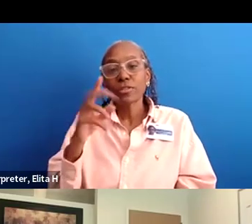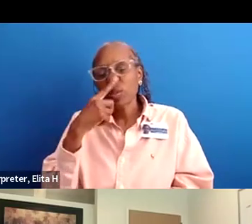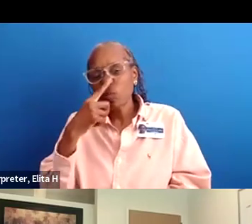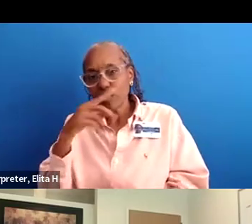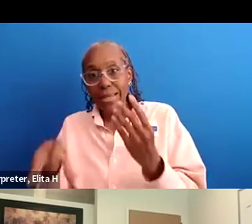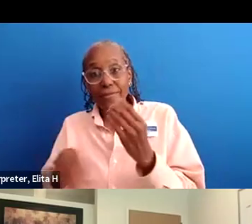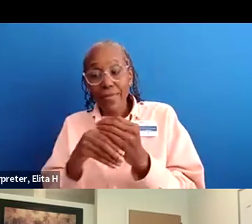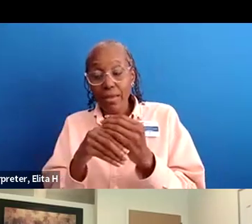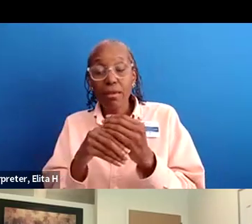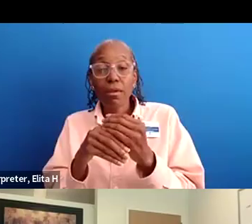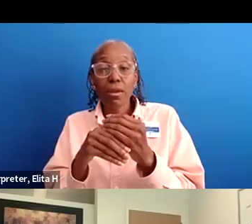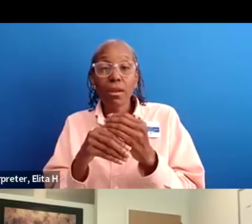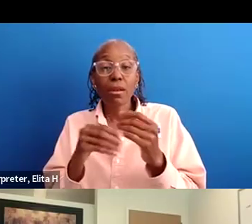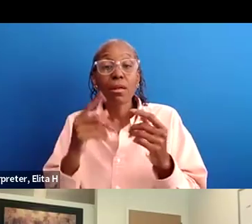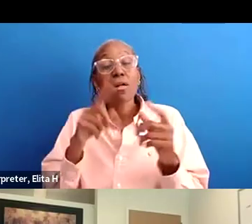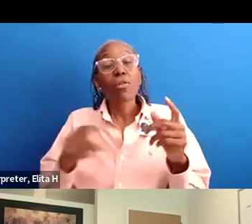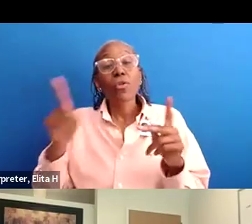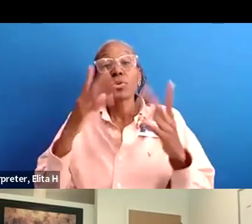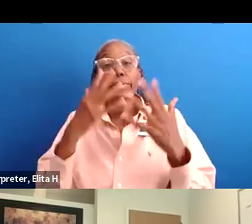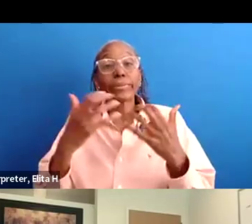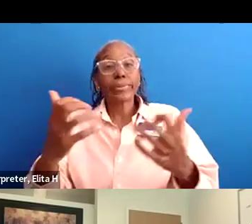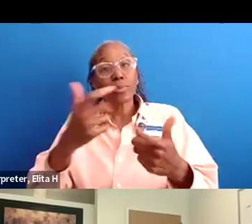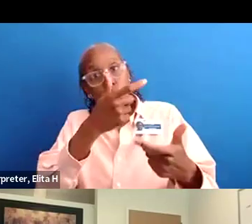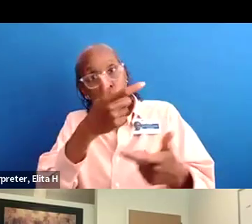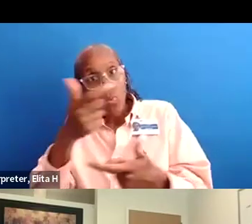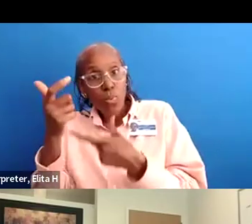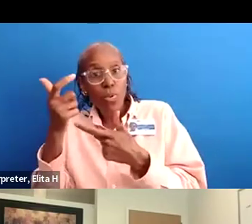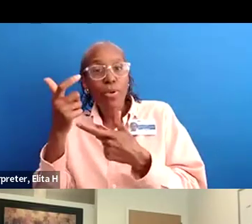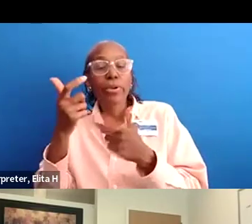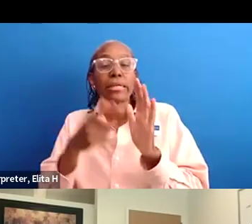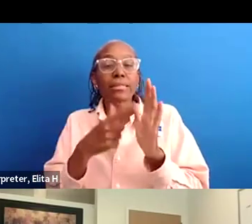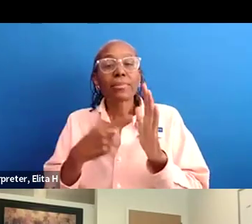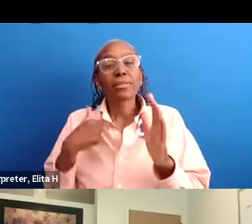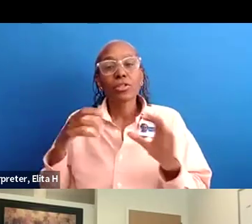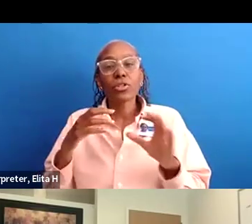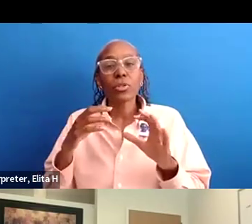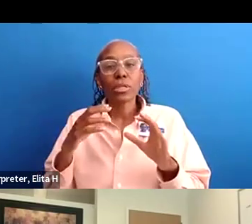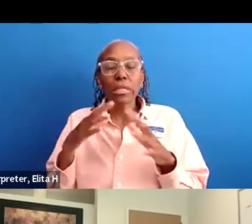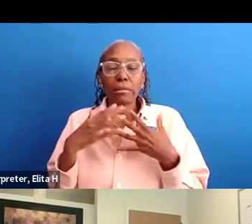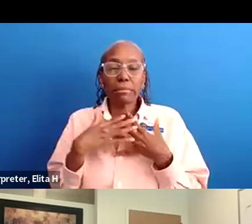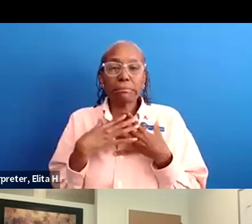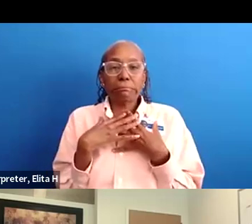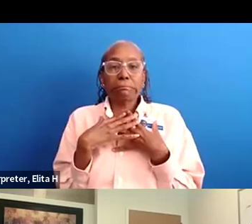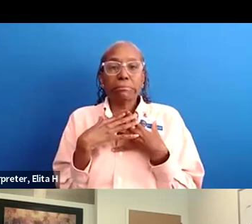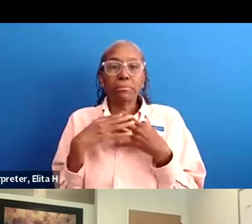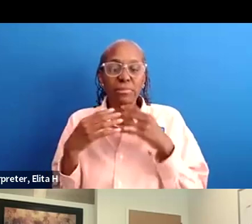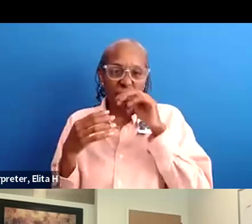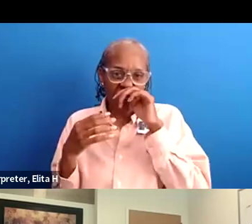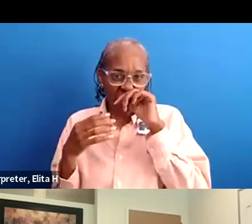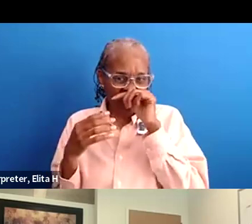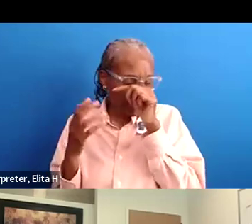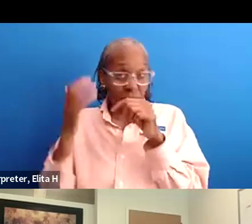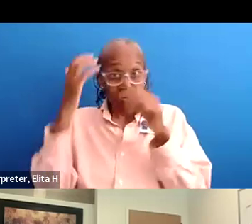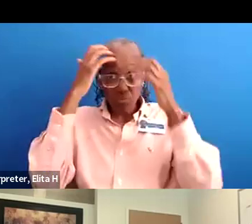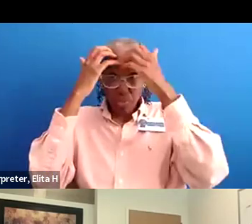is, Please. for those in the audience, and sometimes I do too, you get a little squeamish when we talk about, oh, you're going to open